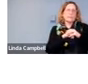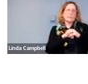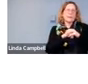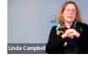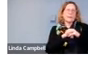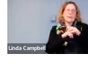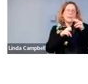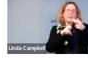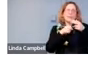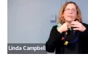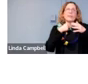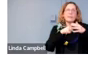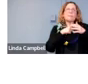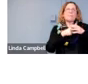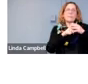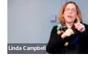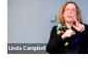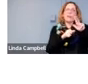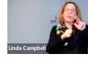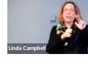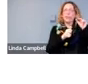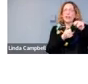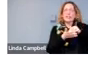Well, we have to look at their life cycle.